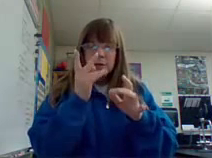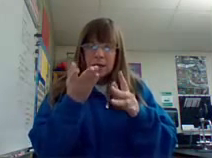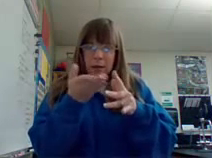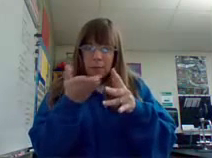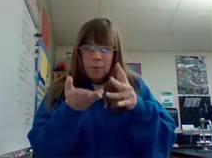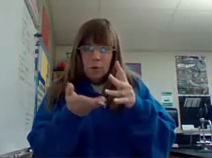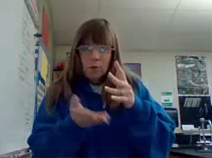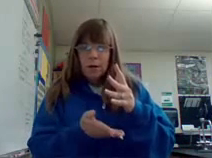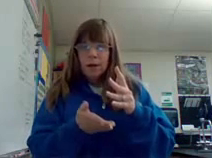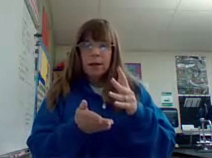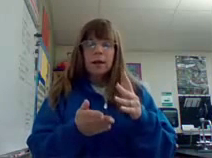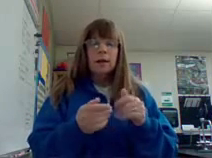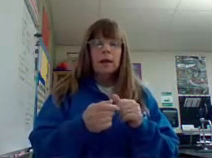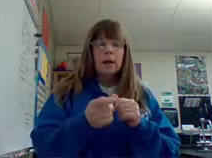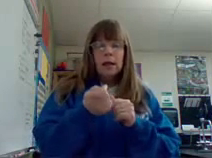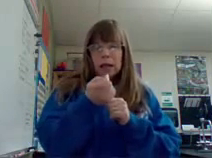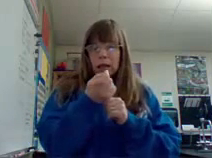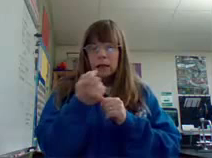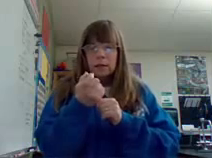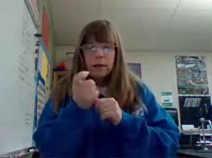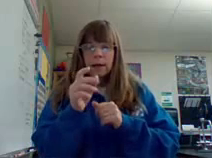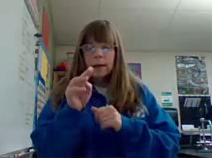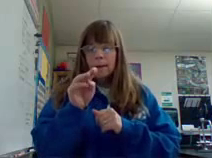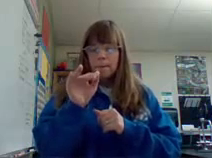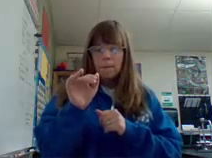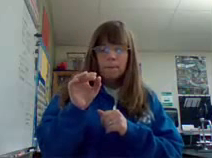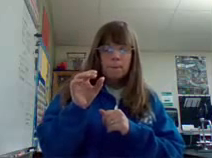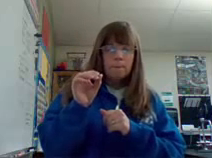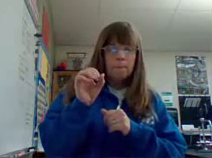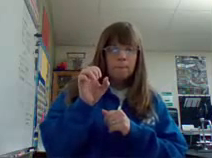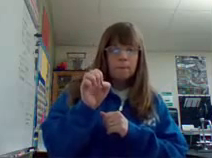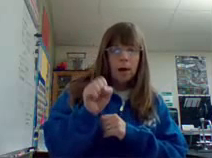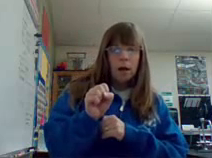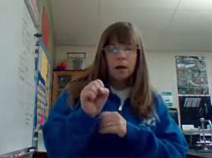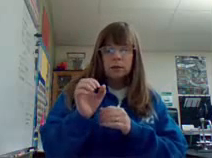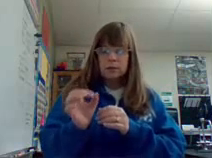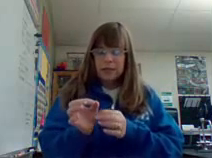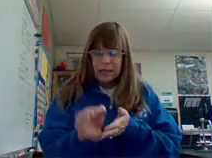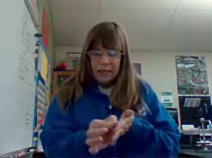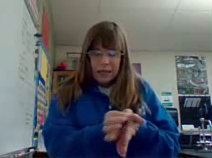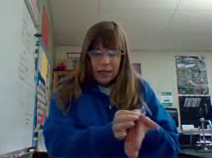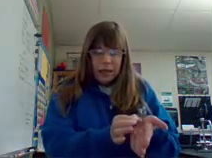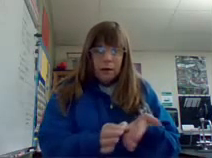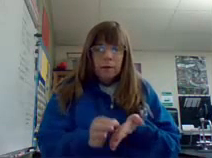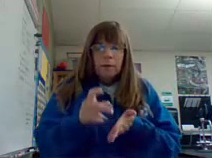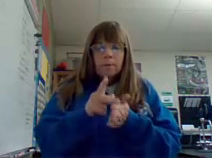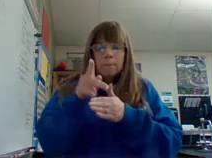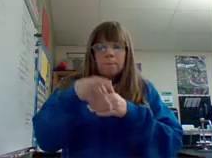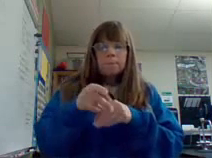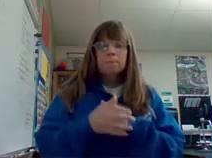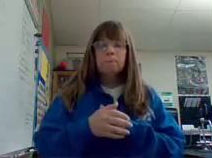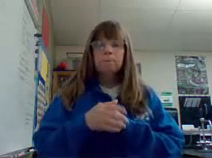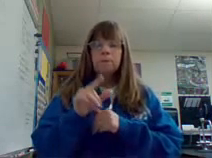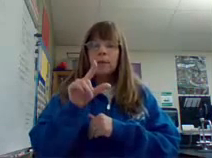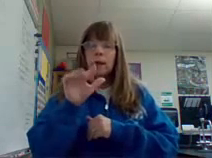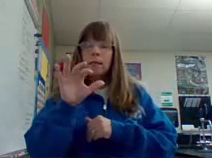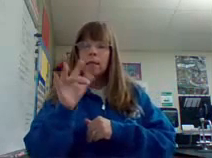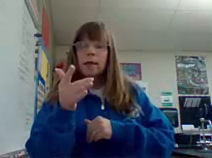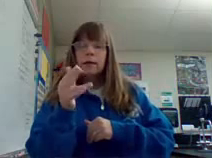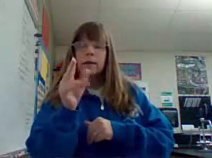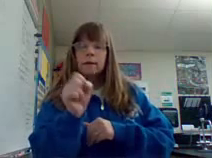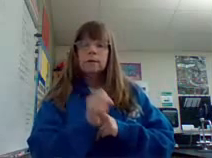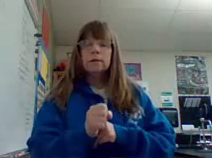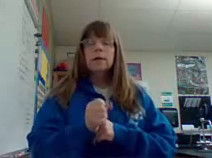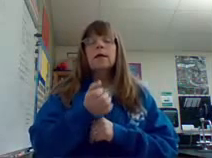here, it's not the great picture, but there's little tiny like moss and lichen growing in between the rocks. Then we start getting some grasses